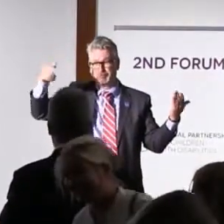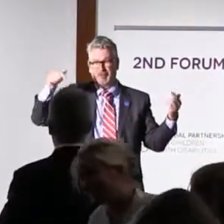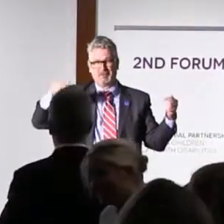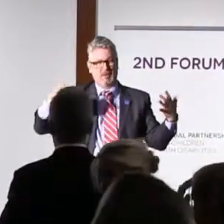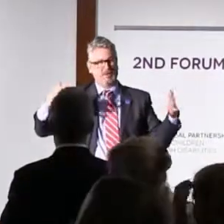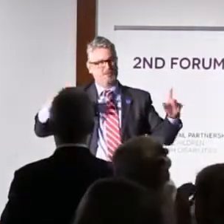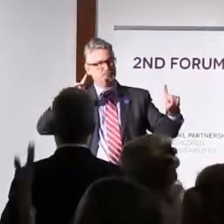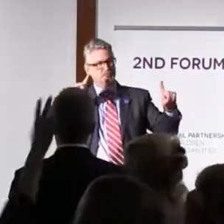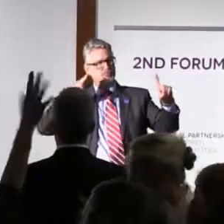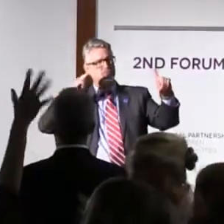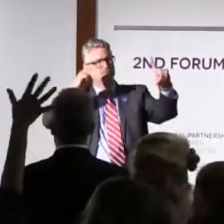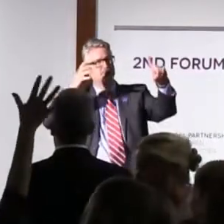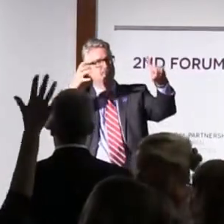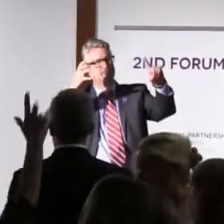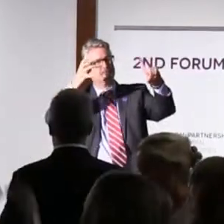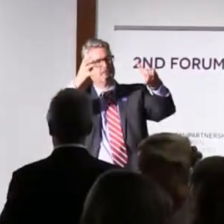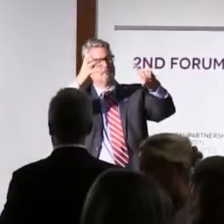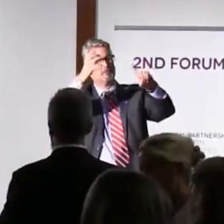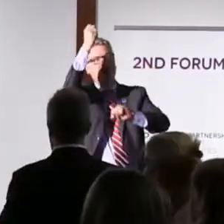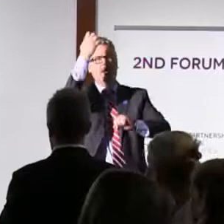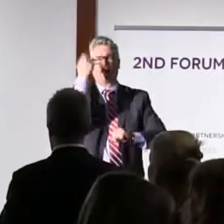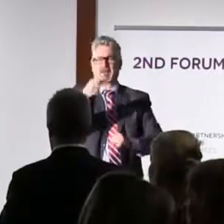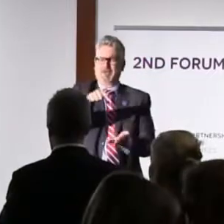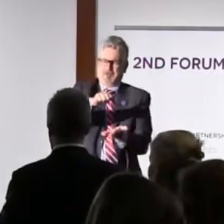Thank all of our speakers tonight